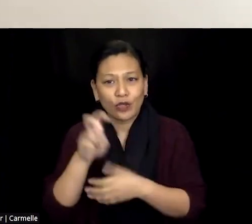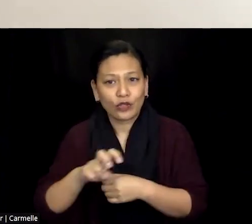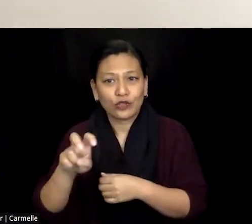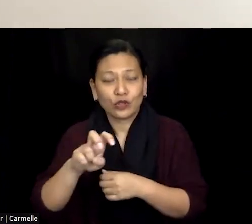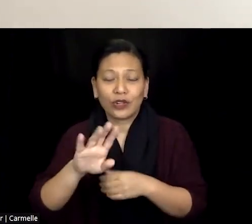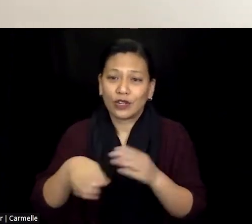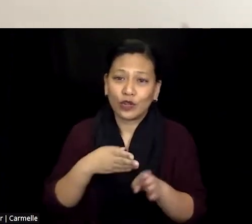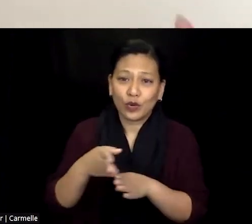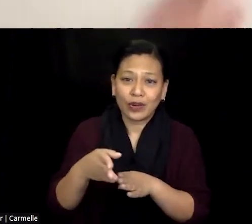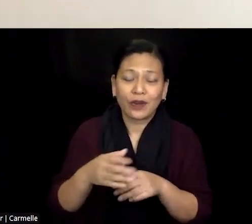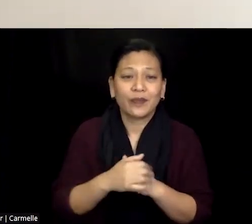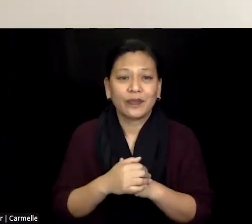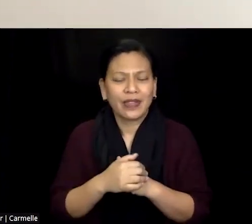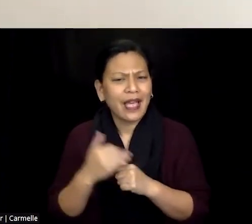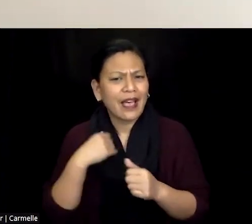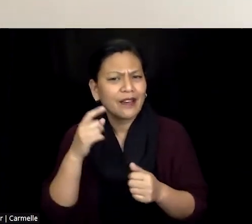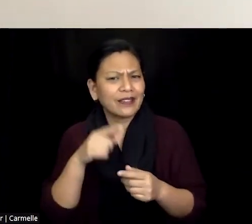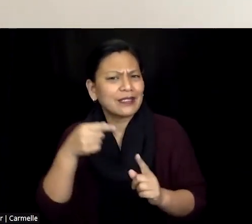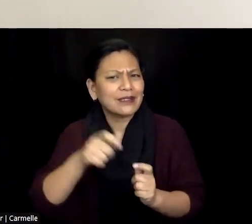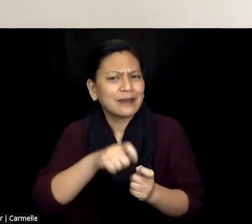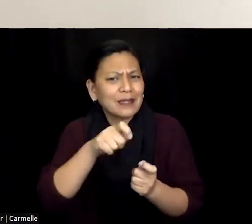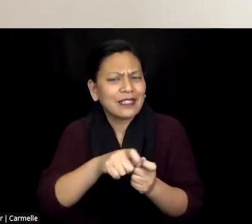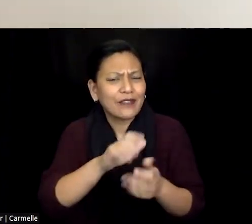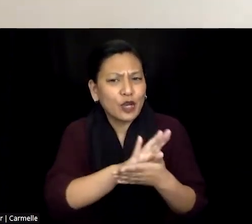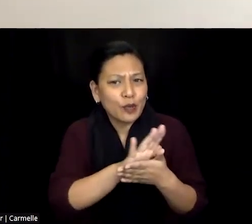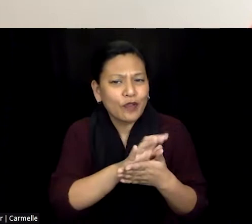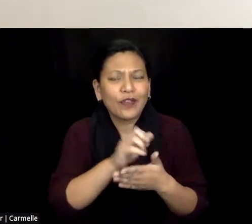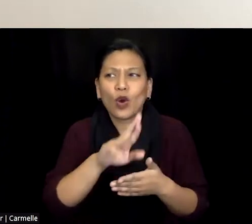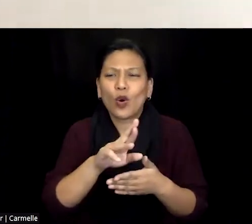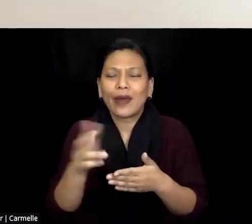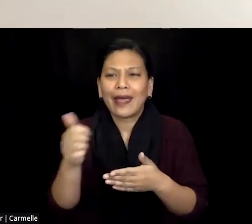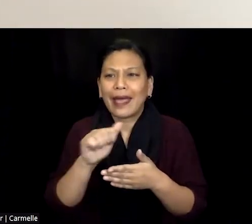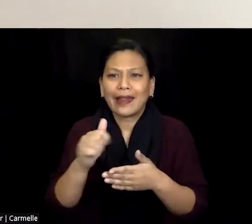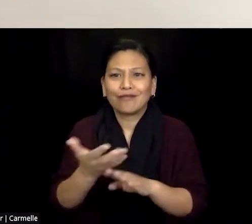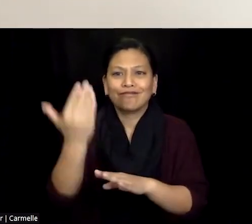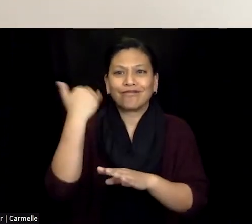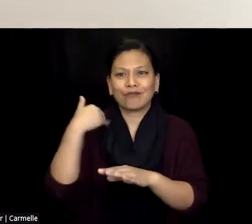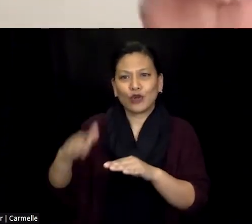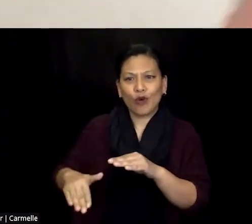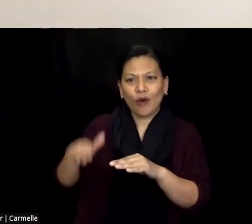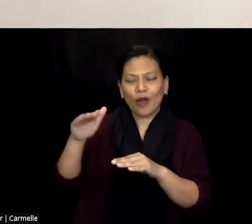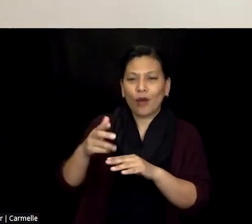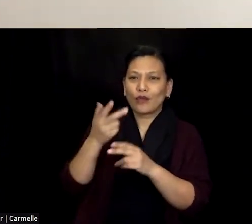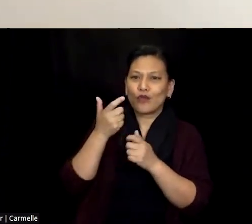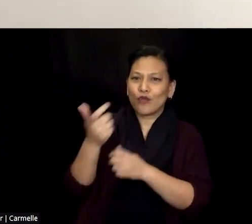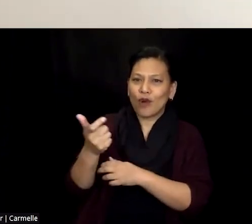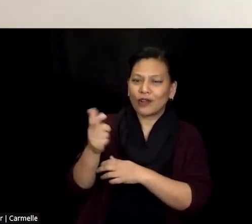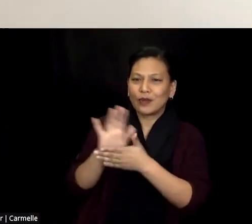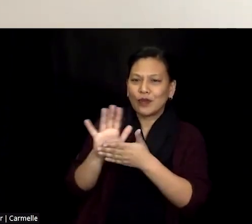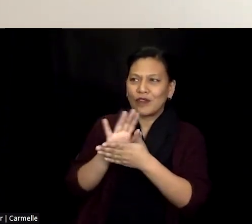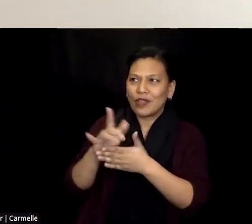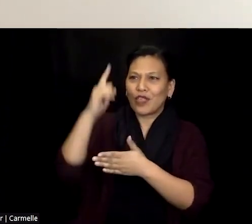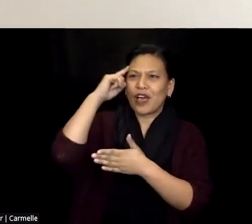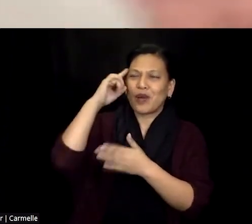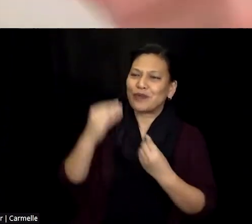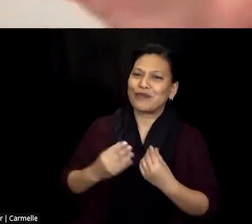So, you know, was there a particular movie or movies that you watched when you were growing up and you were like, you know what, I think I need to